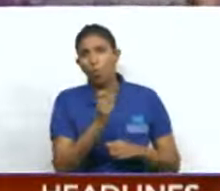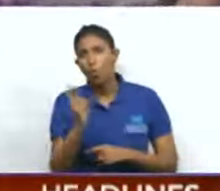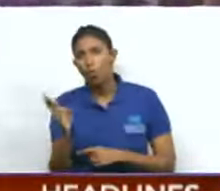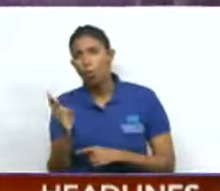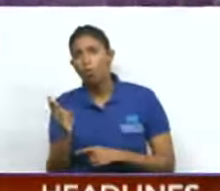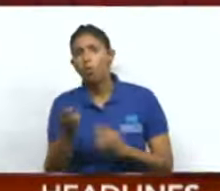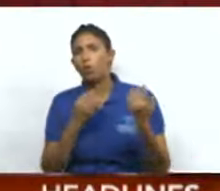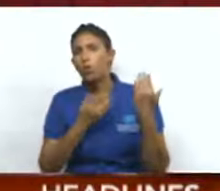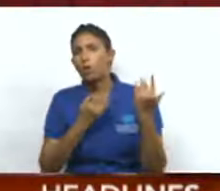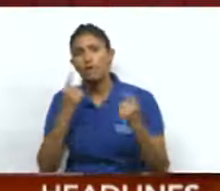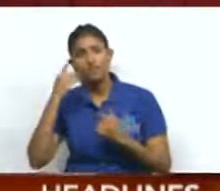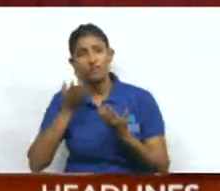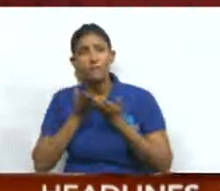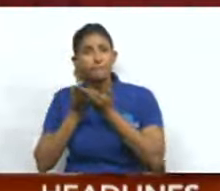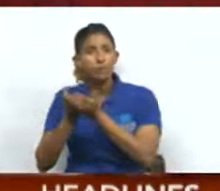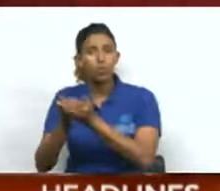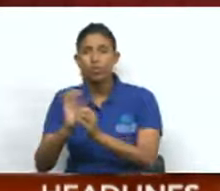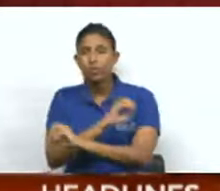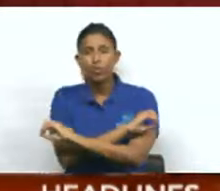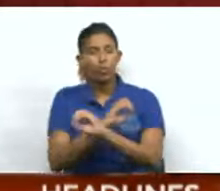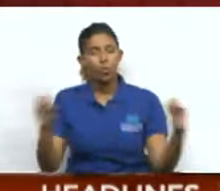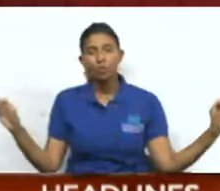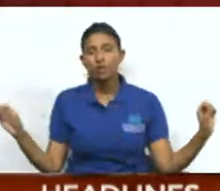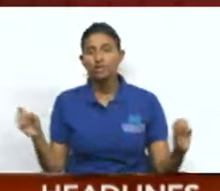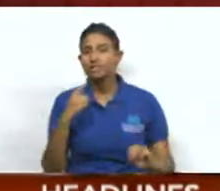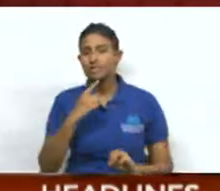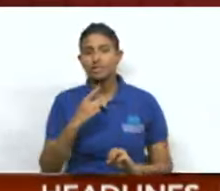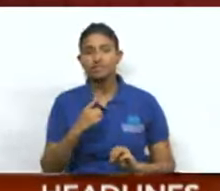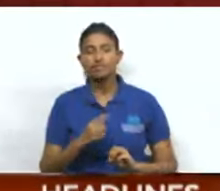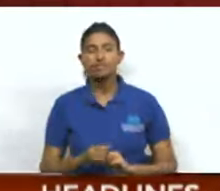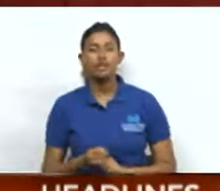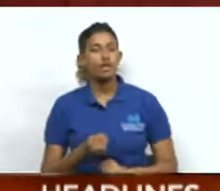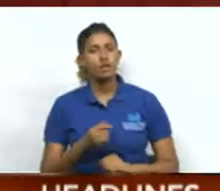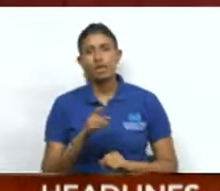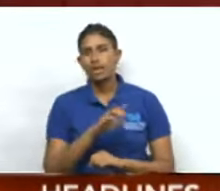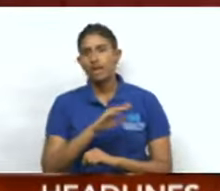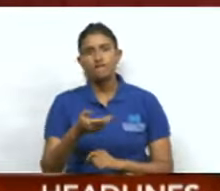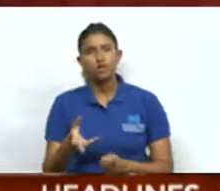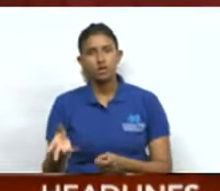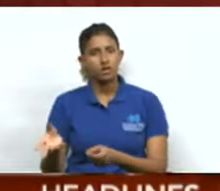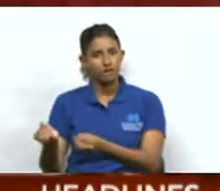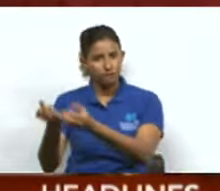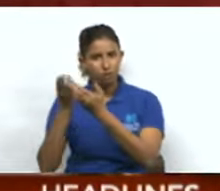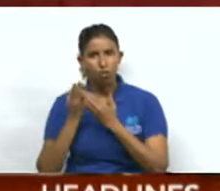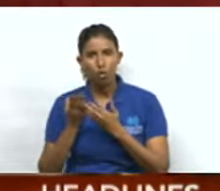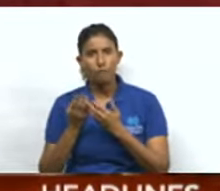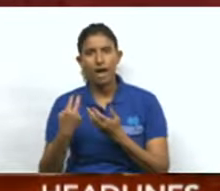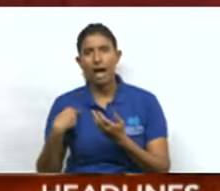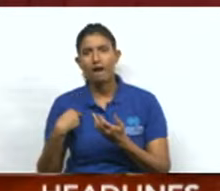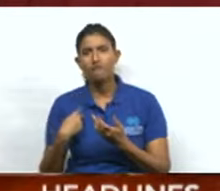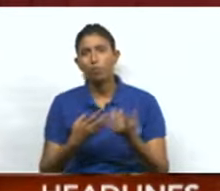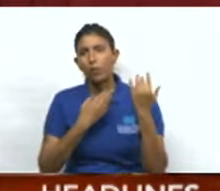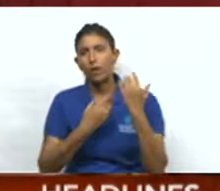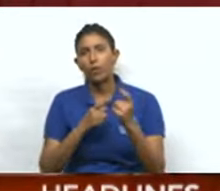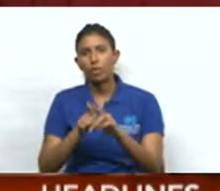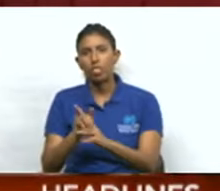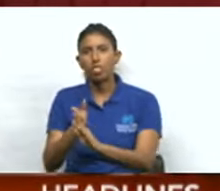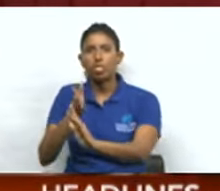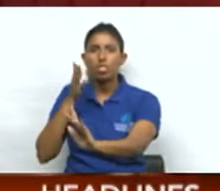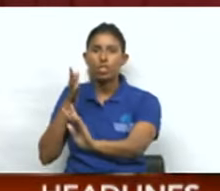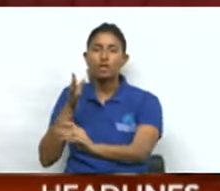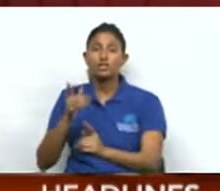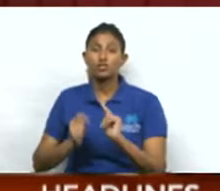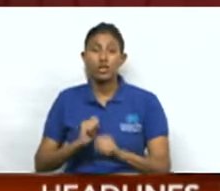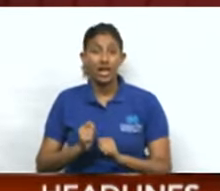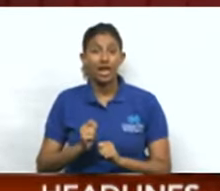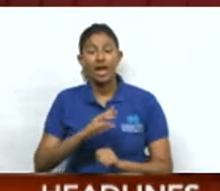ports. We did not hear at any point in time that you had a backlog on the ports. Both Trinidad